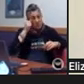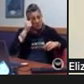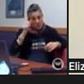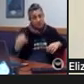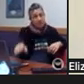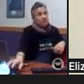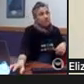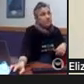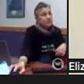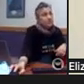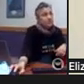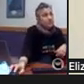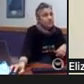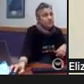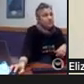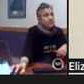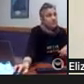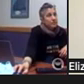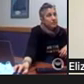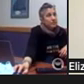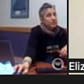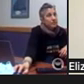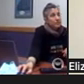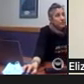with stuff. It's been really lovely to spend time with all y'all.